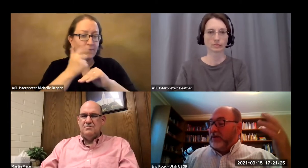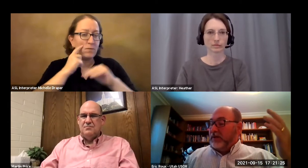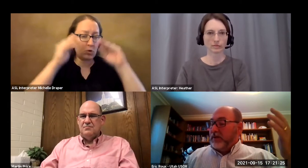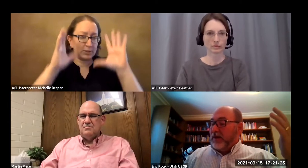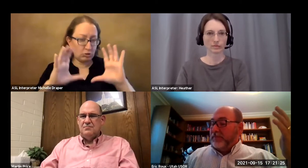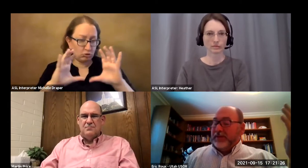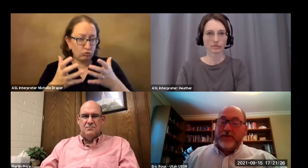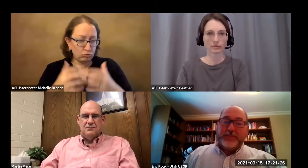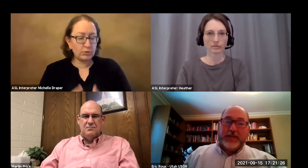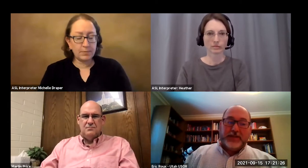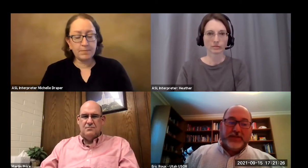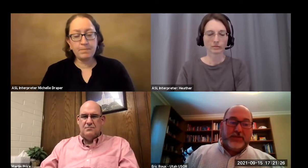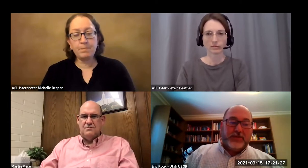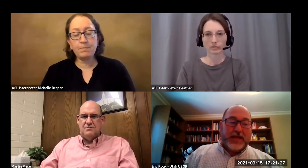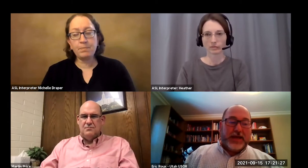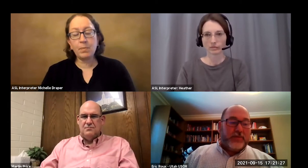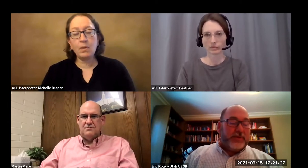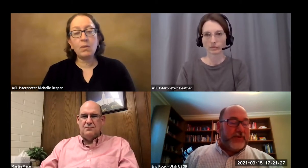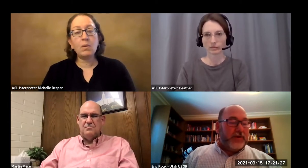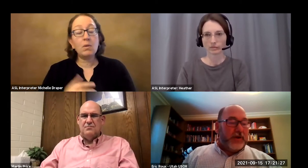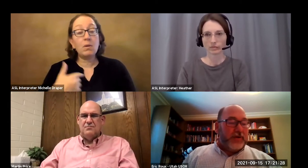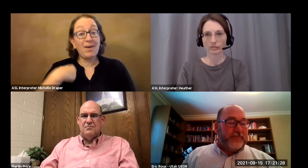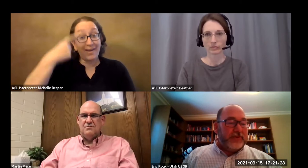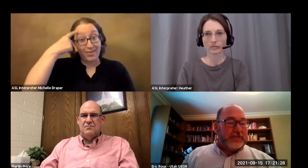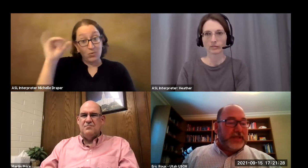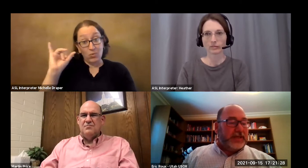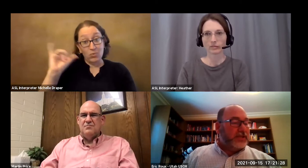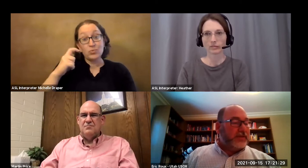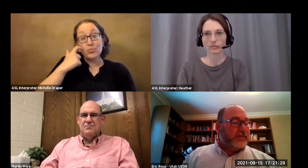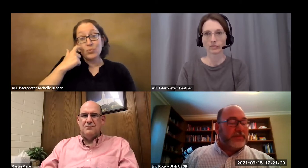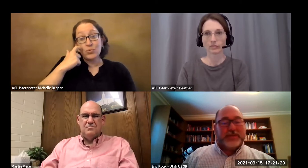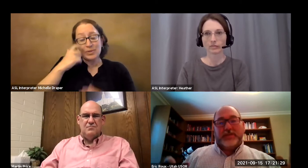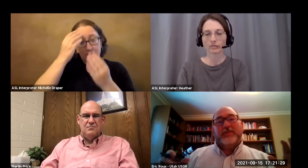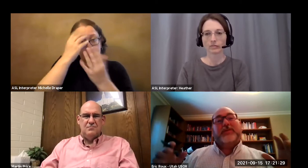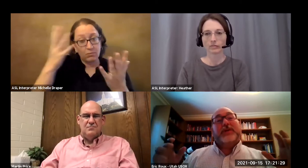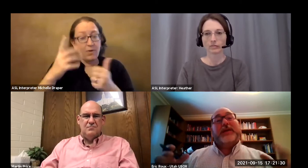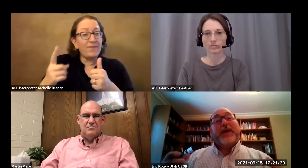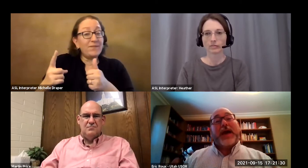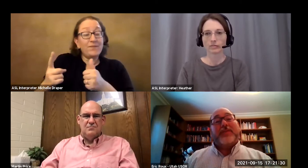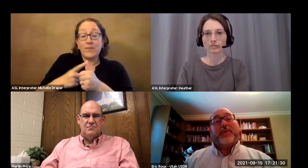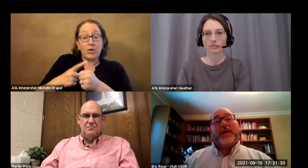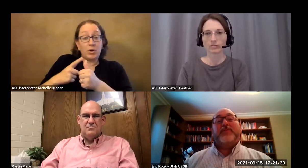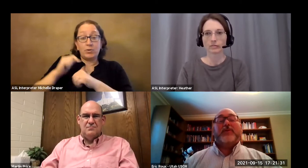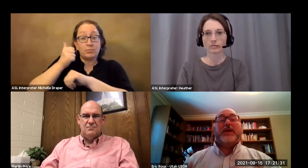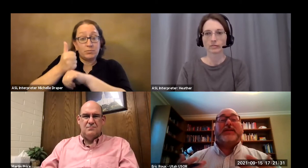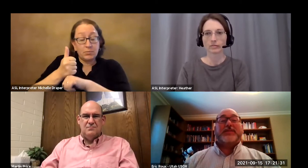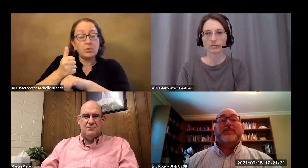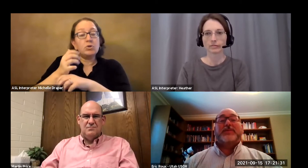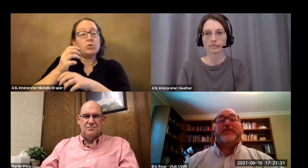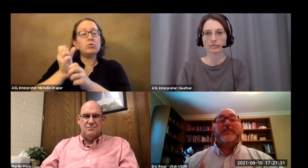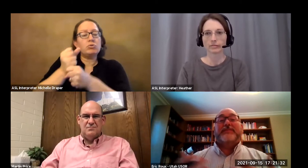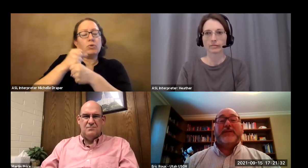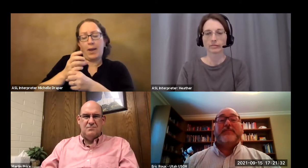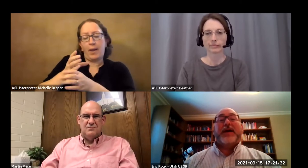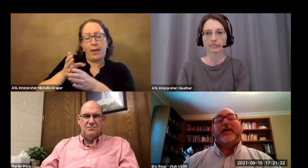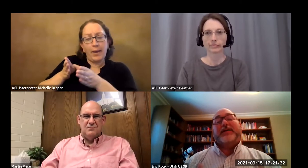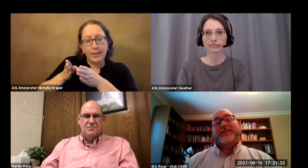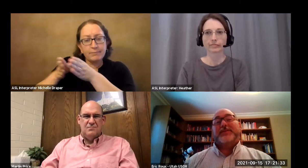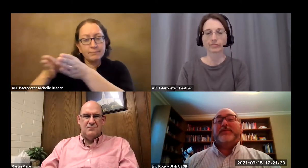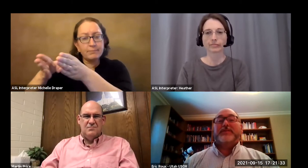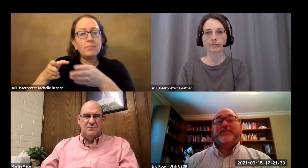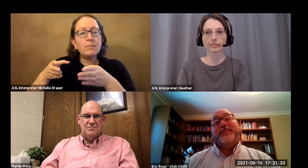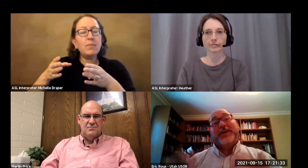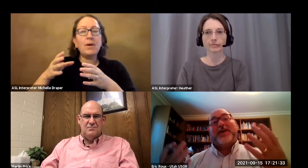have, I believe, updated you that one of our first initiatives was to create a pathway for customers to leave